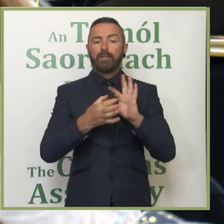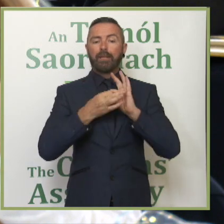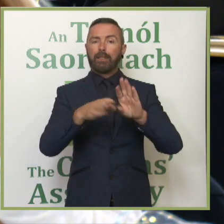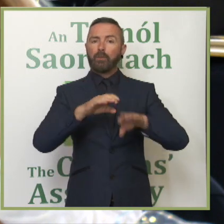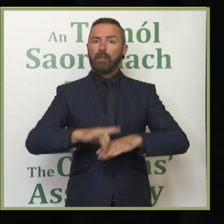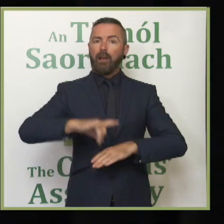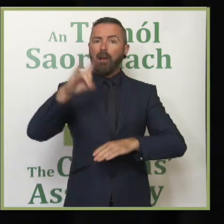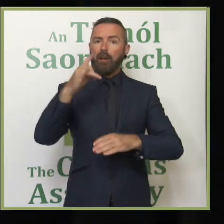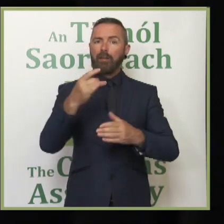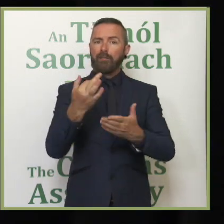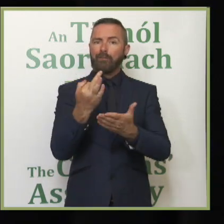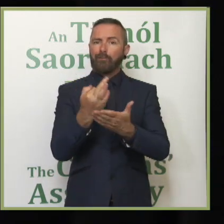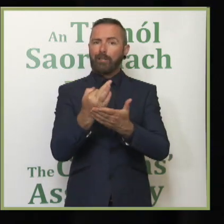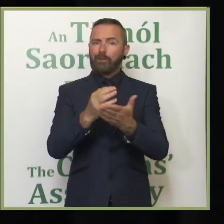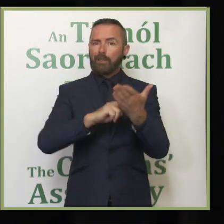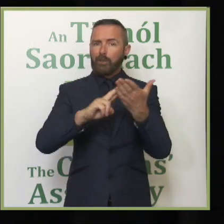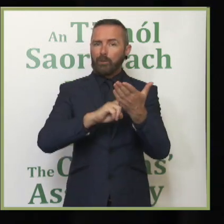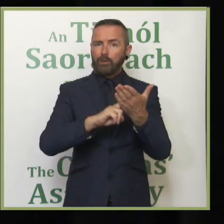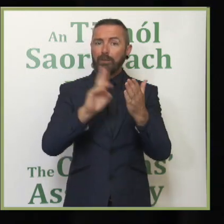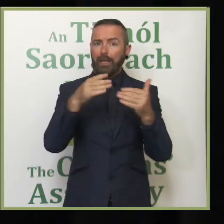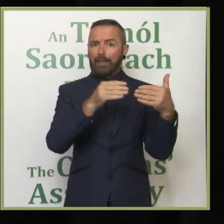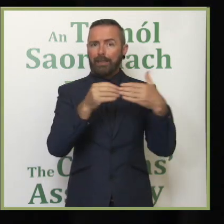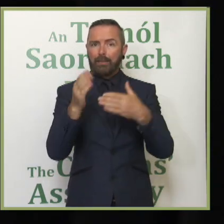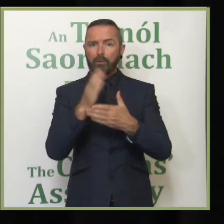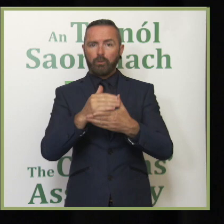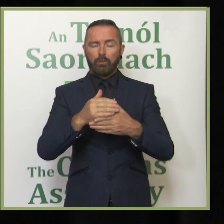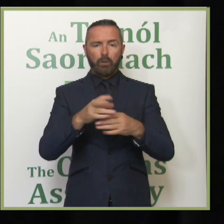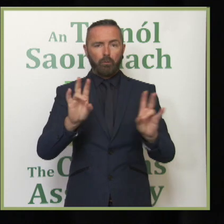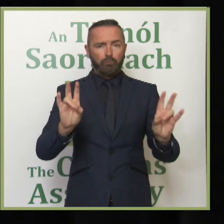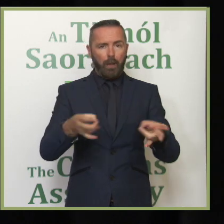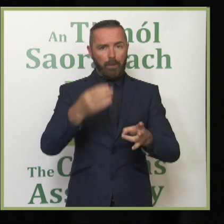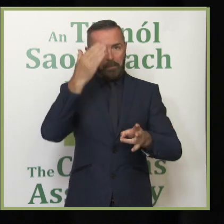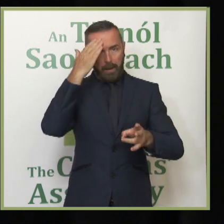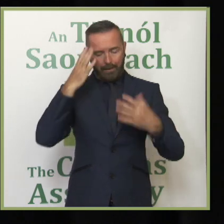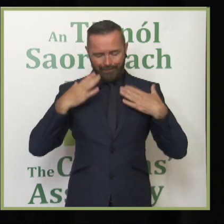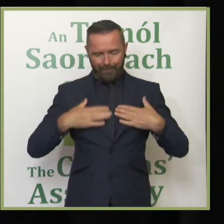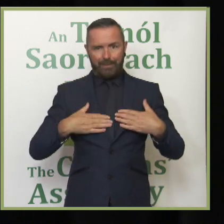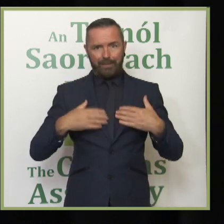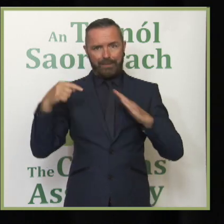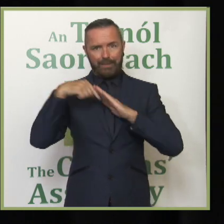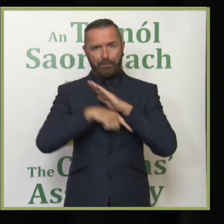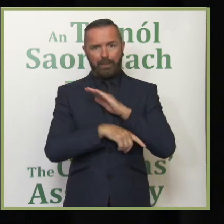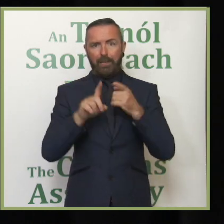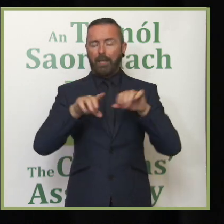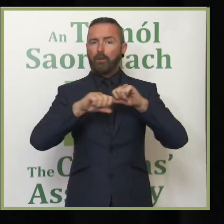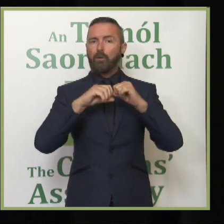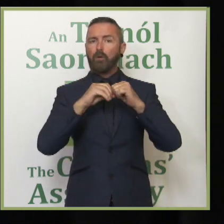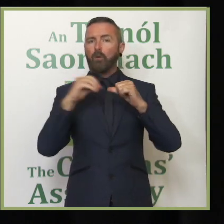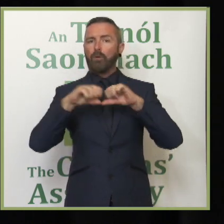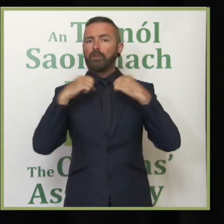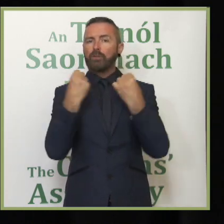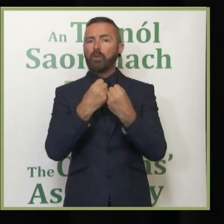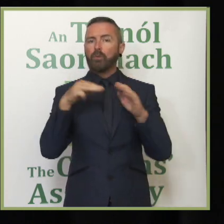of the drug, which can lead, in some cases, to rapid mental and physical deterioration and other social problems, including